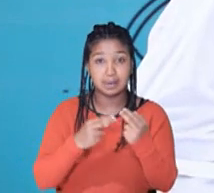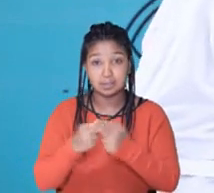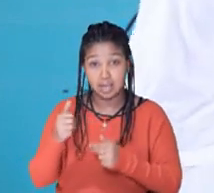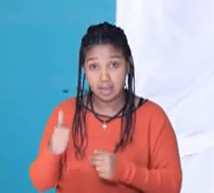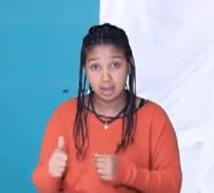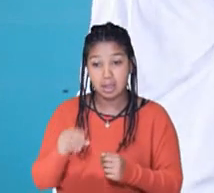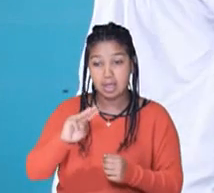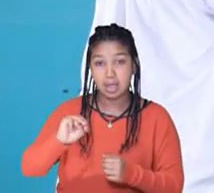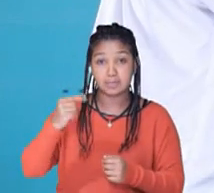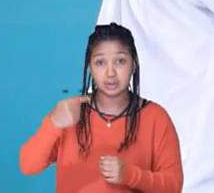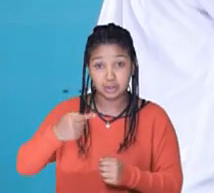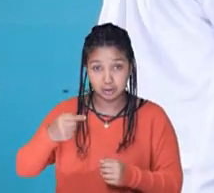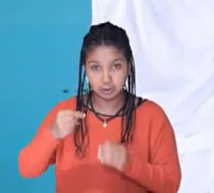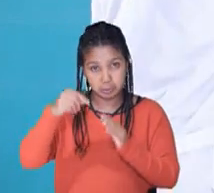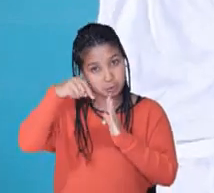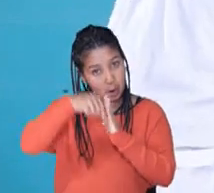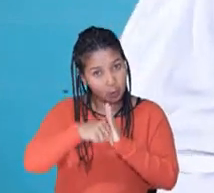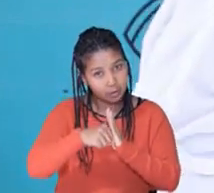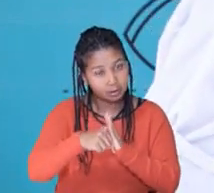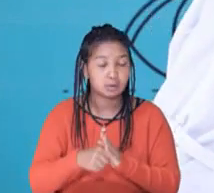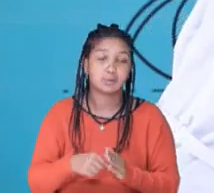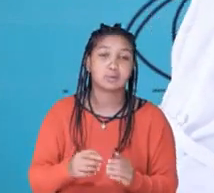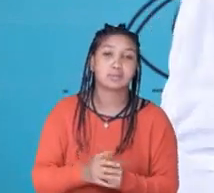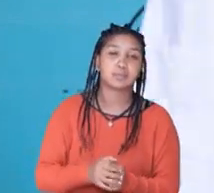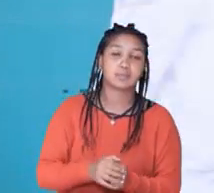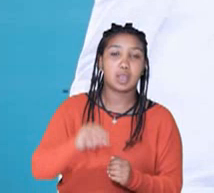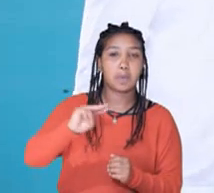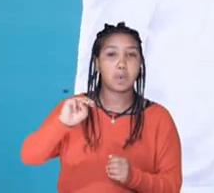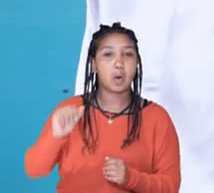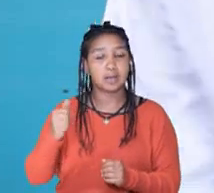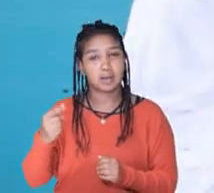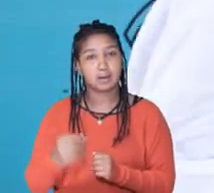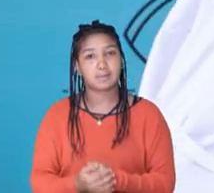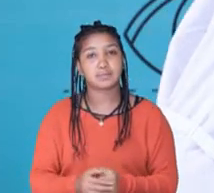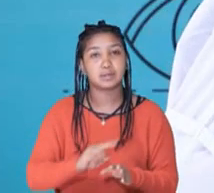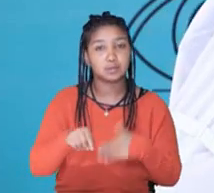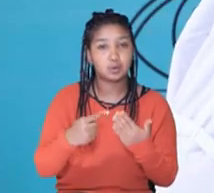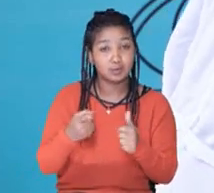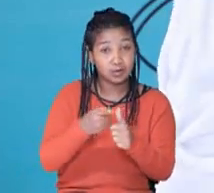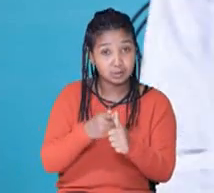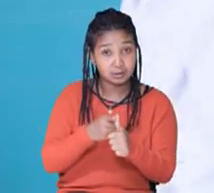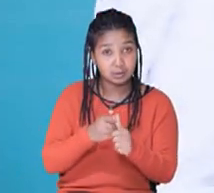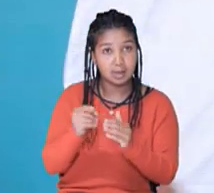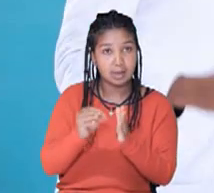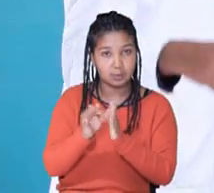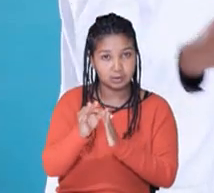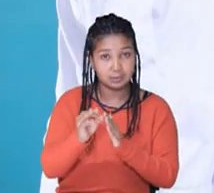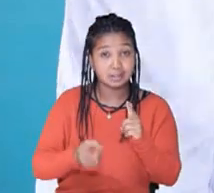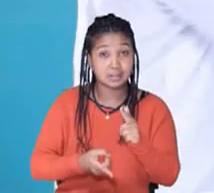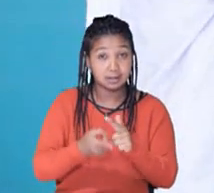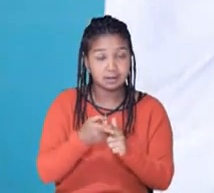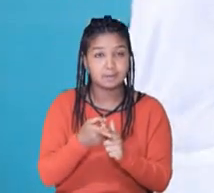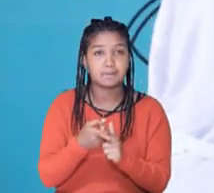A, m1g is acting downward, tension T1 is acting upward, m1A. This is your first equation. The